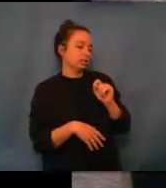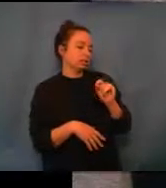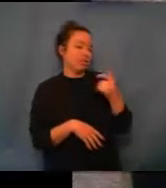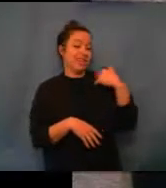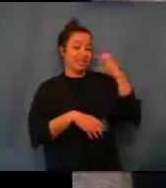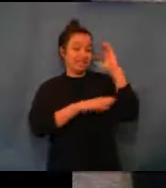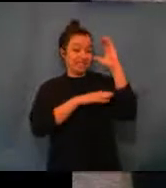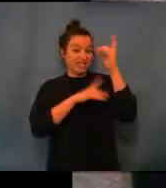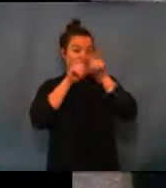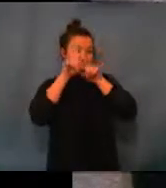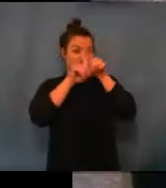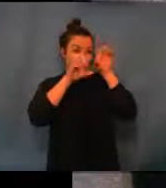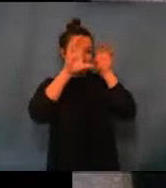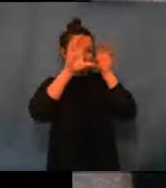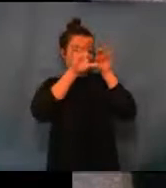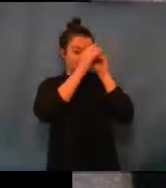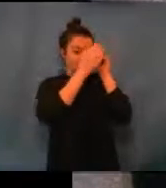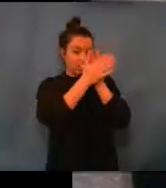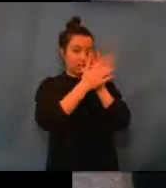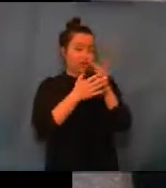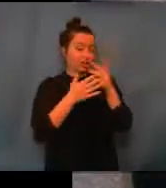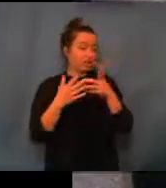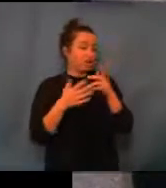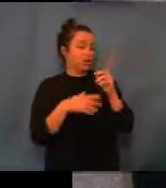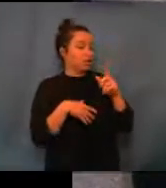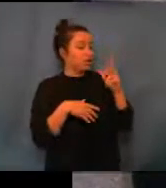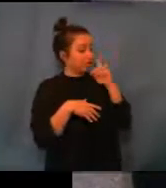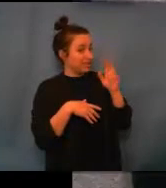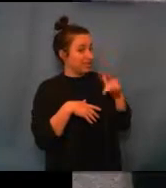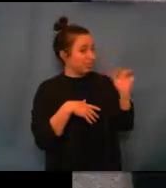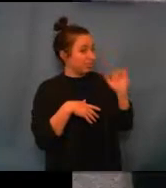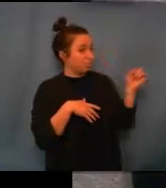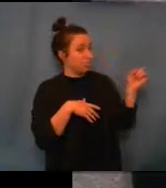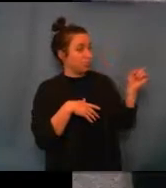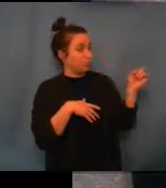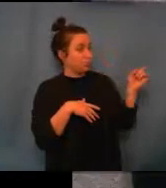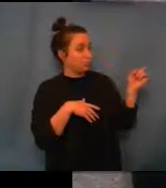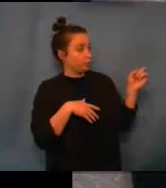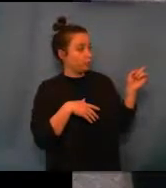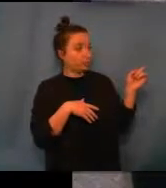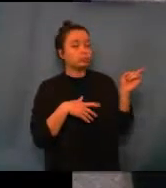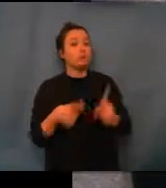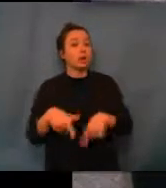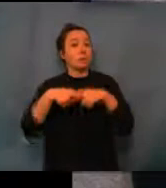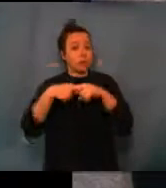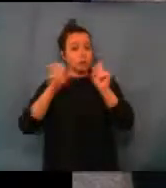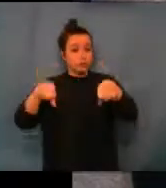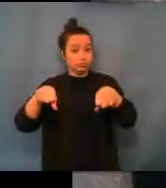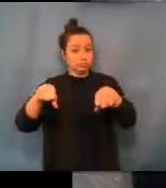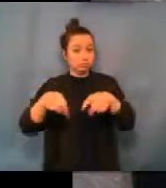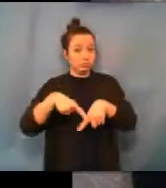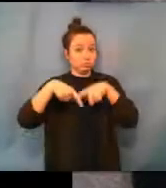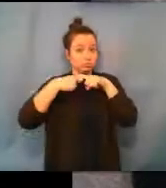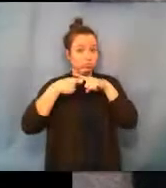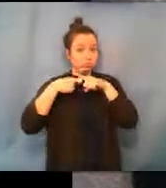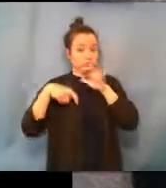C. This should be after your homework page. It should have this on the back. If you need a second to find it, pause the video so